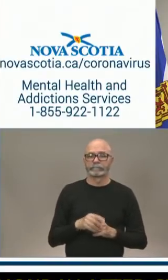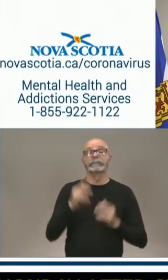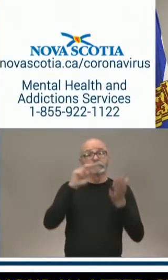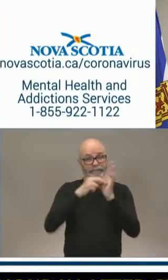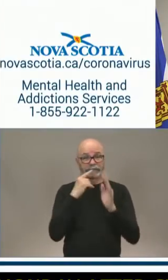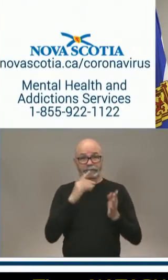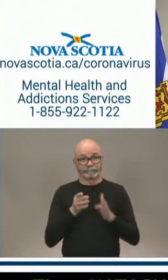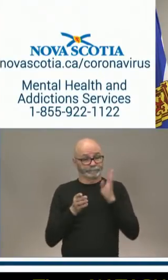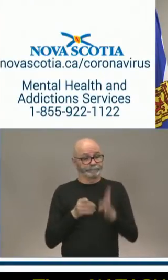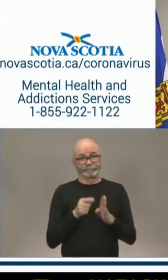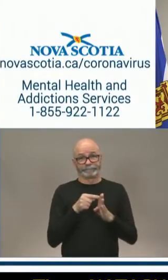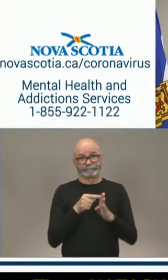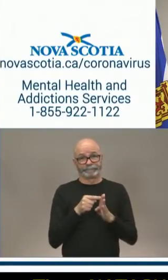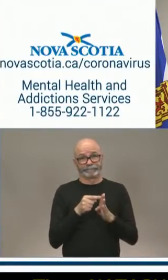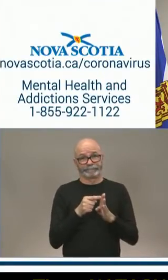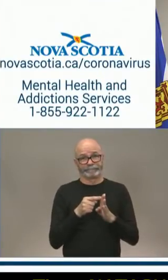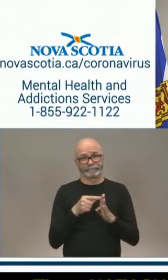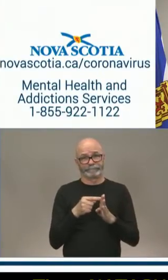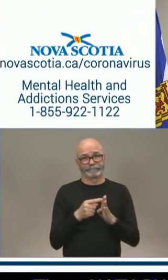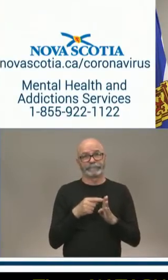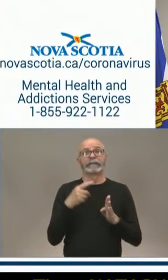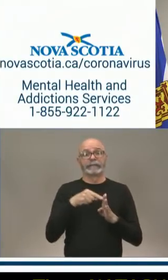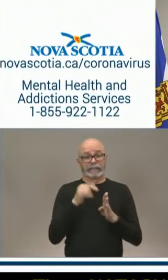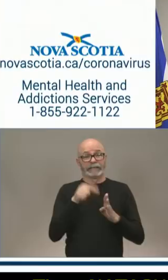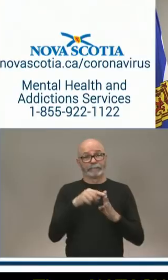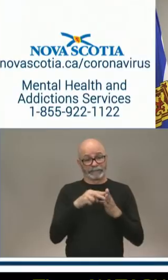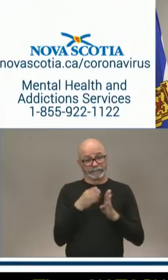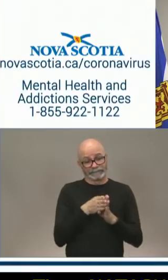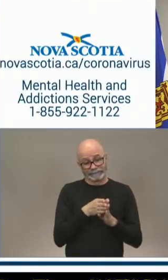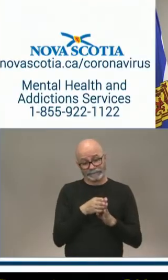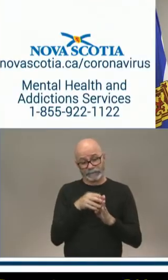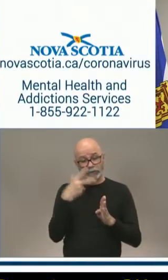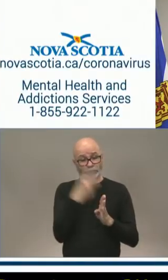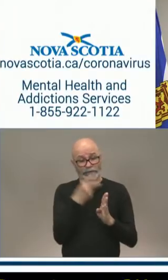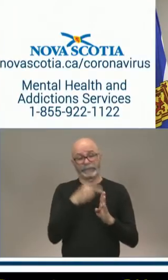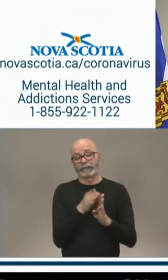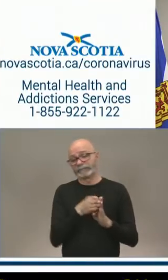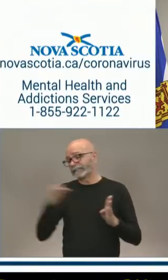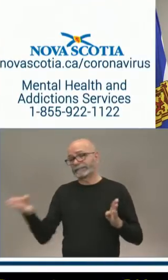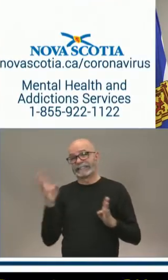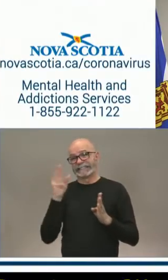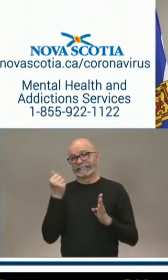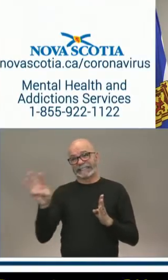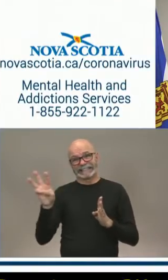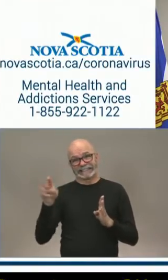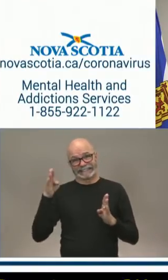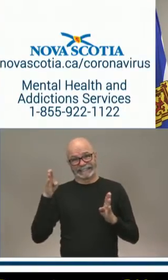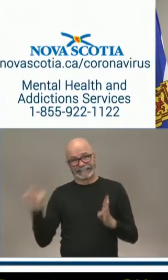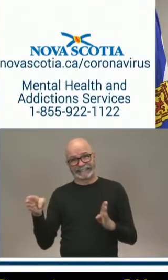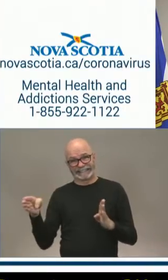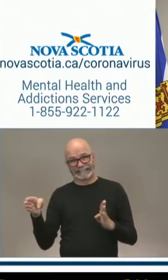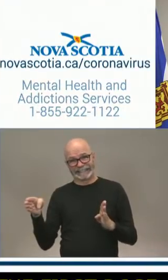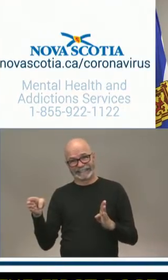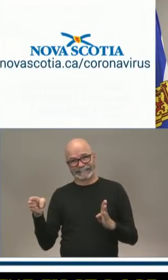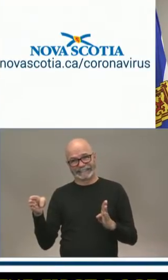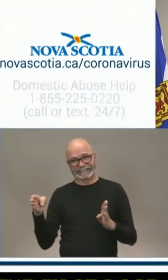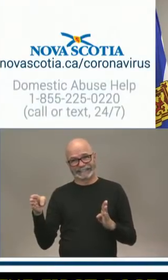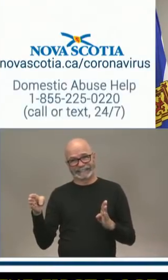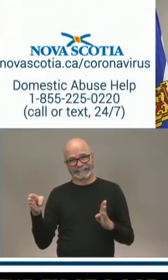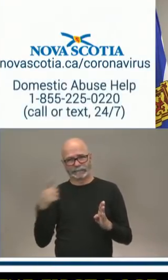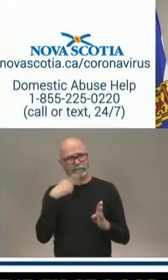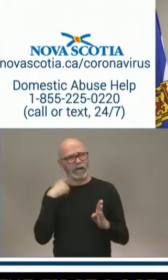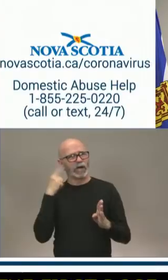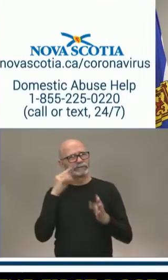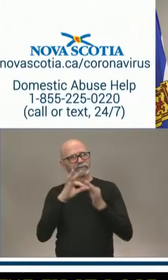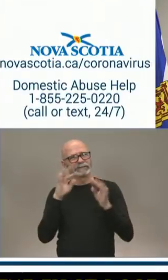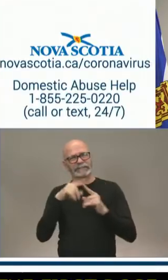and the second dose, when will Nova Scotia stop holding back the second dose? I think on Tuesday we heard there was just over